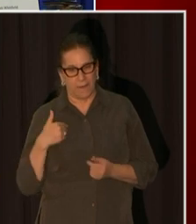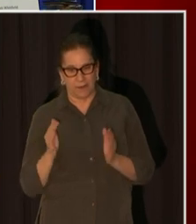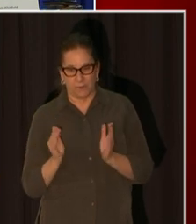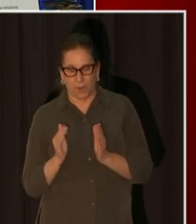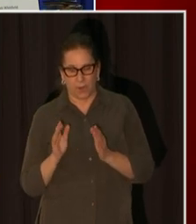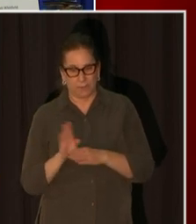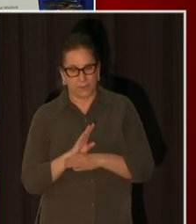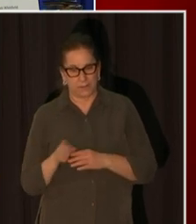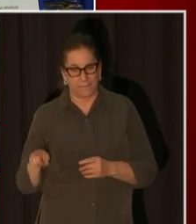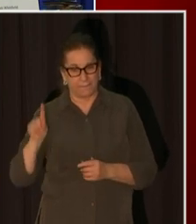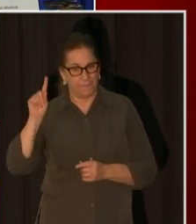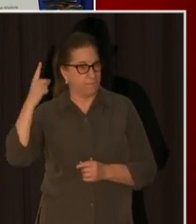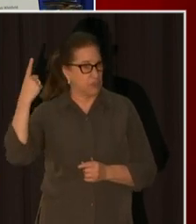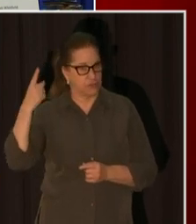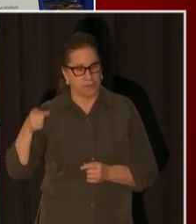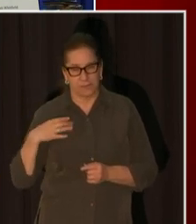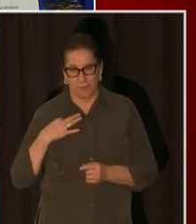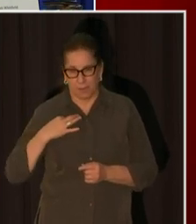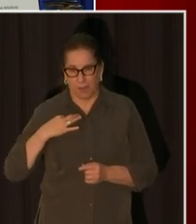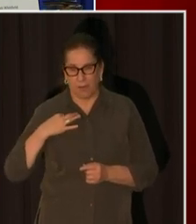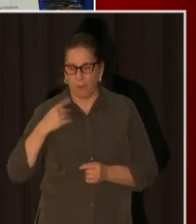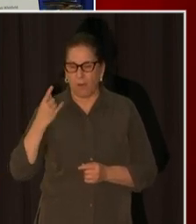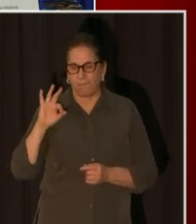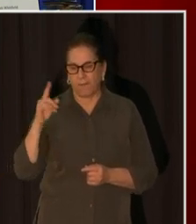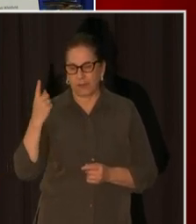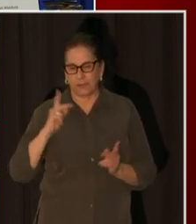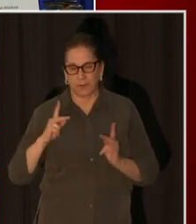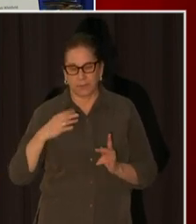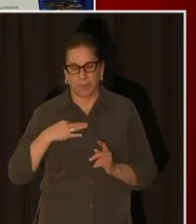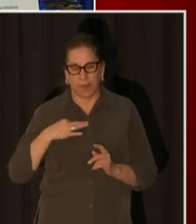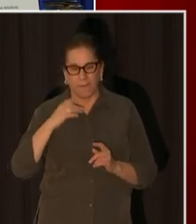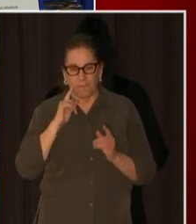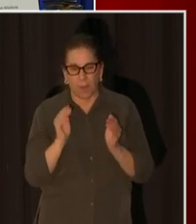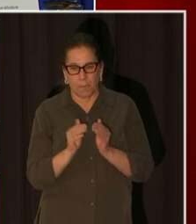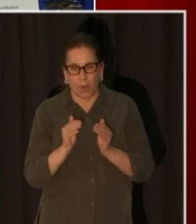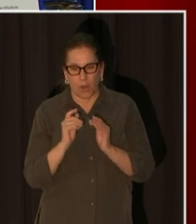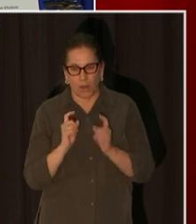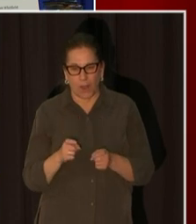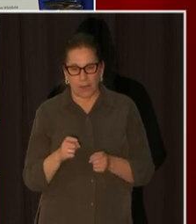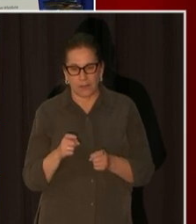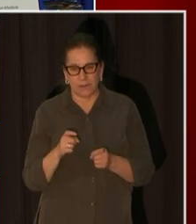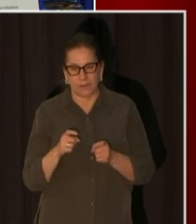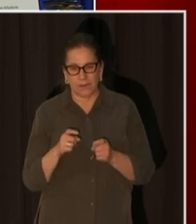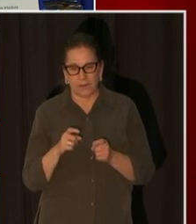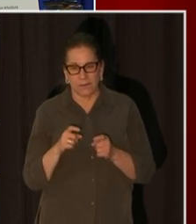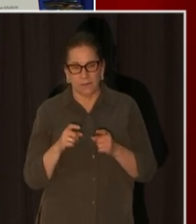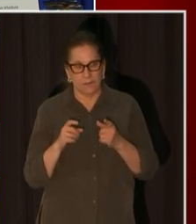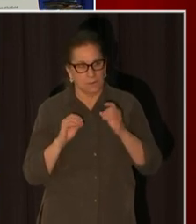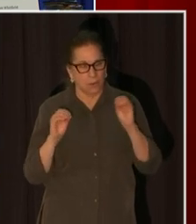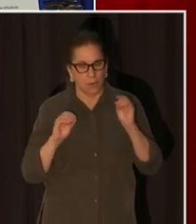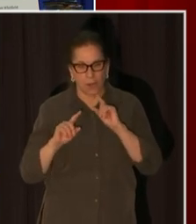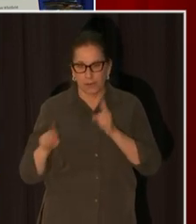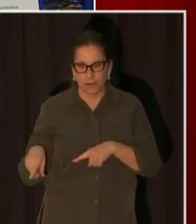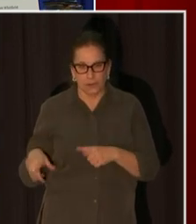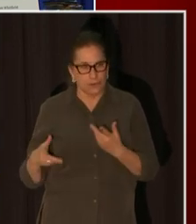And actually, can you answer that question, though, about PUA? So how does that work? Sure. What is the process at this point?